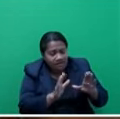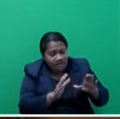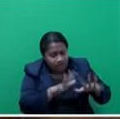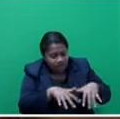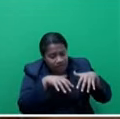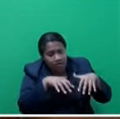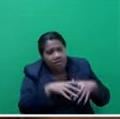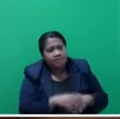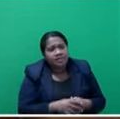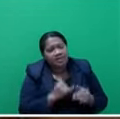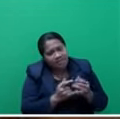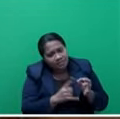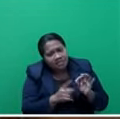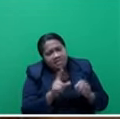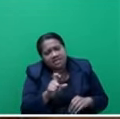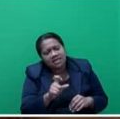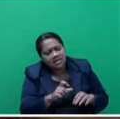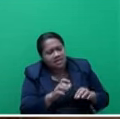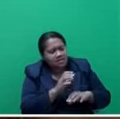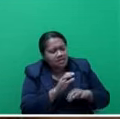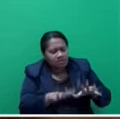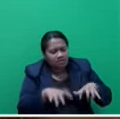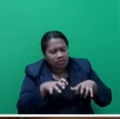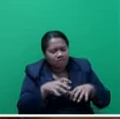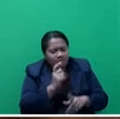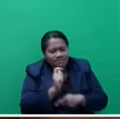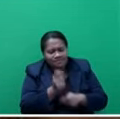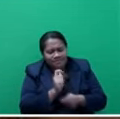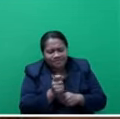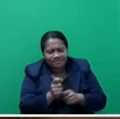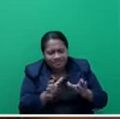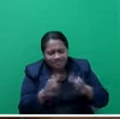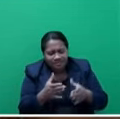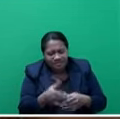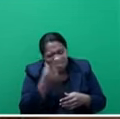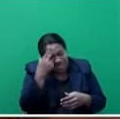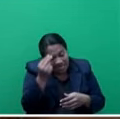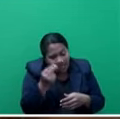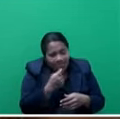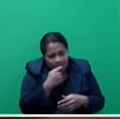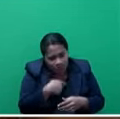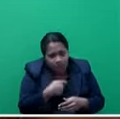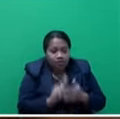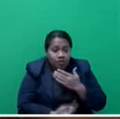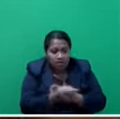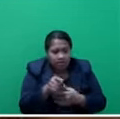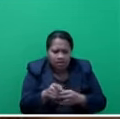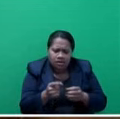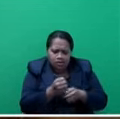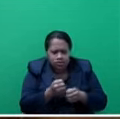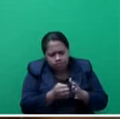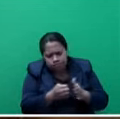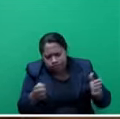SPC, and the Forum Fisheries Agency, the FFA, to name just a few, have expanded our opportunities